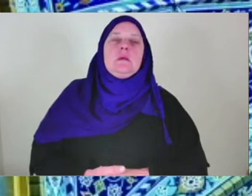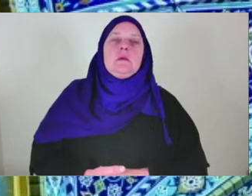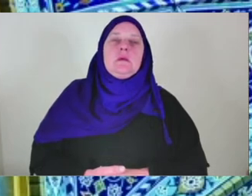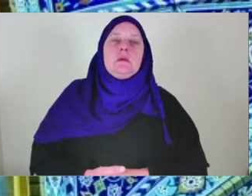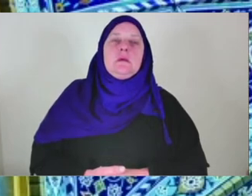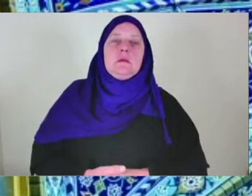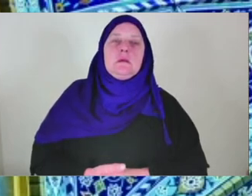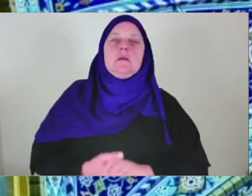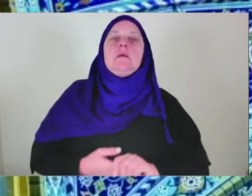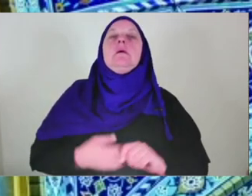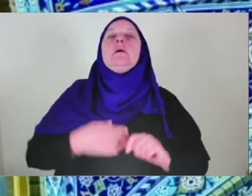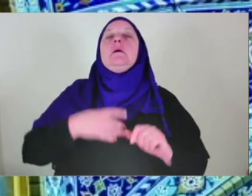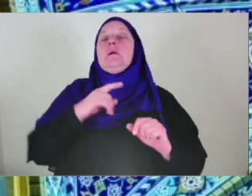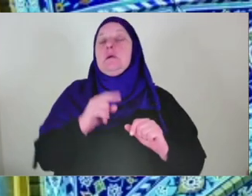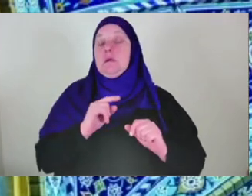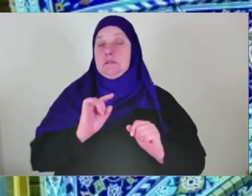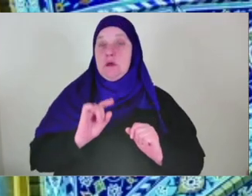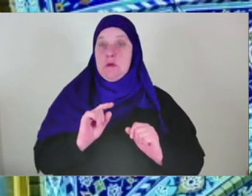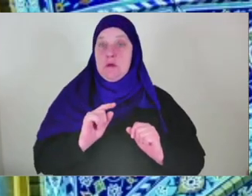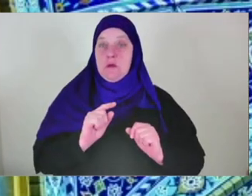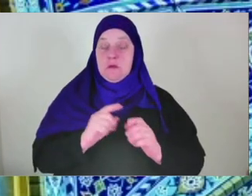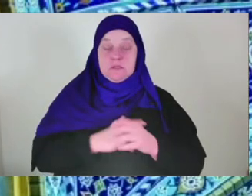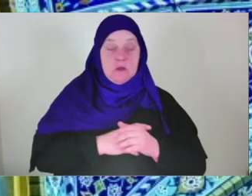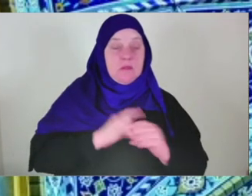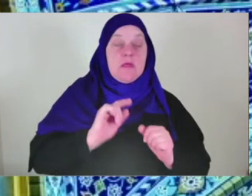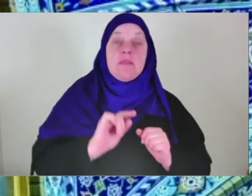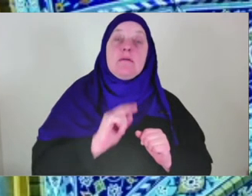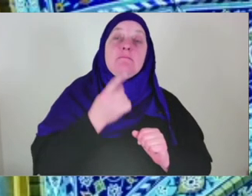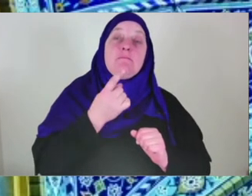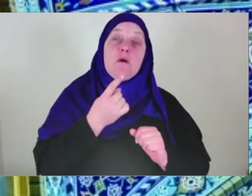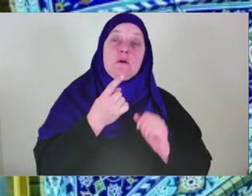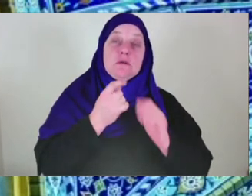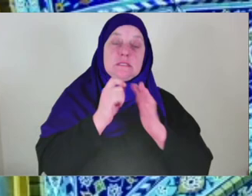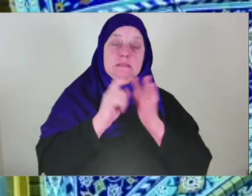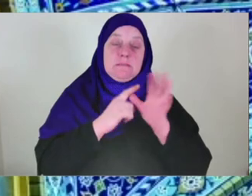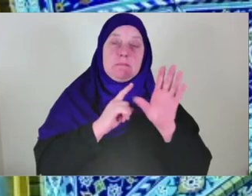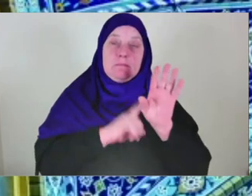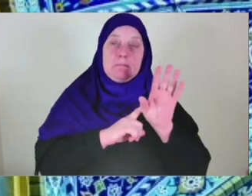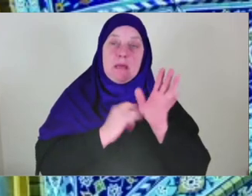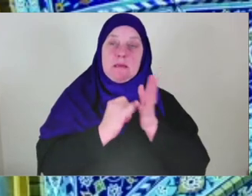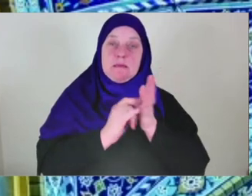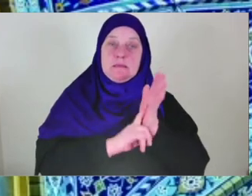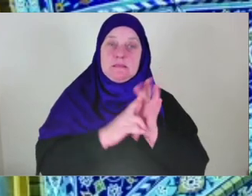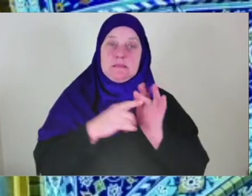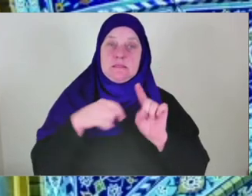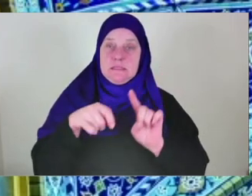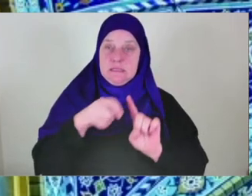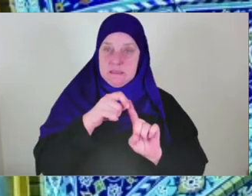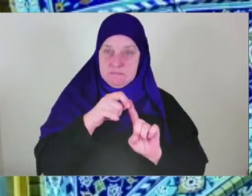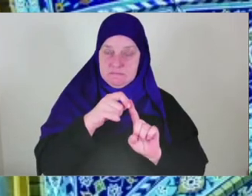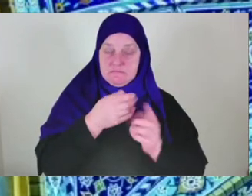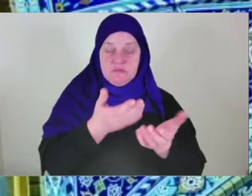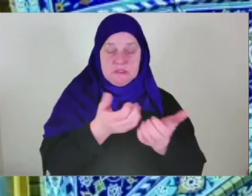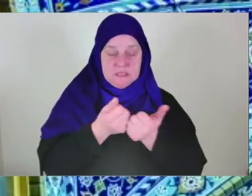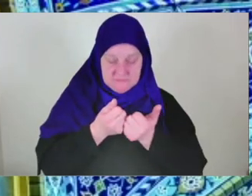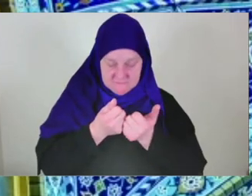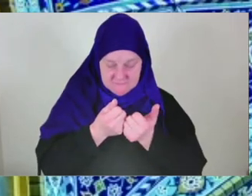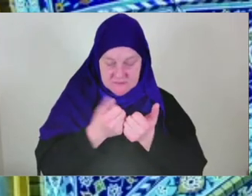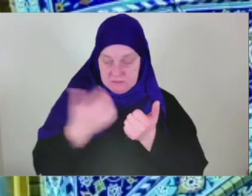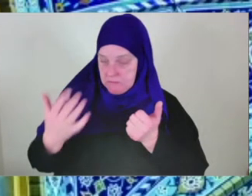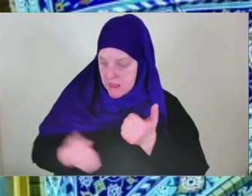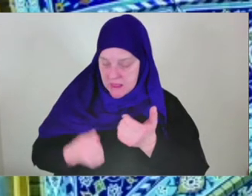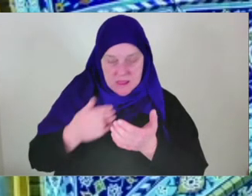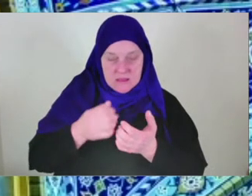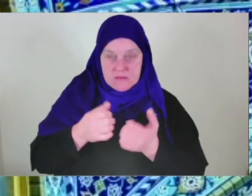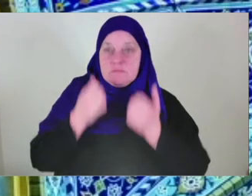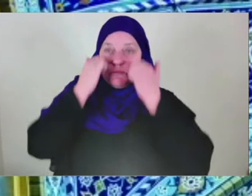you get will be the beginning of your khums year. You need to specify your khums year, and I'll tell you that, inshallah, if we go through the discussion, I will